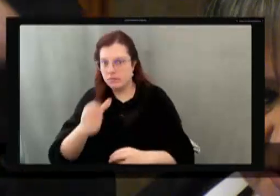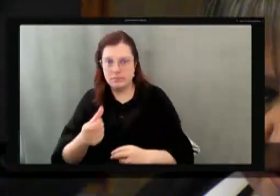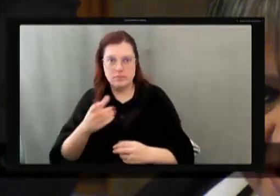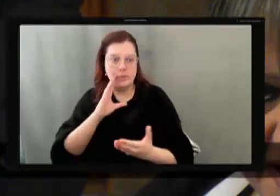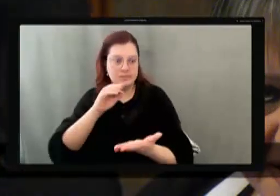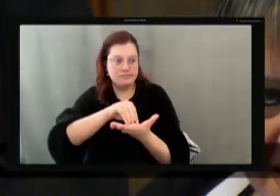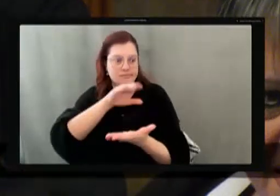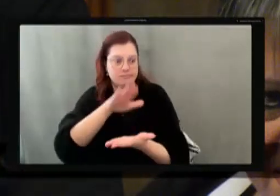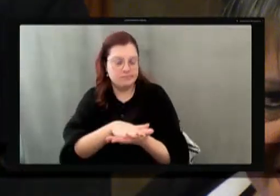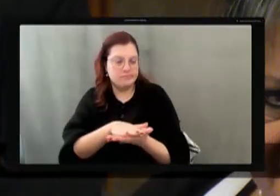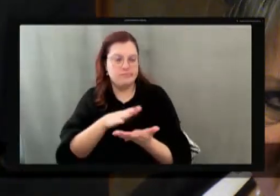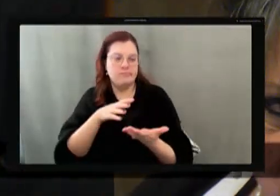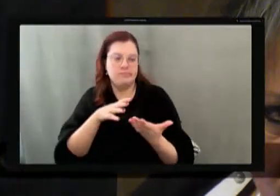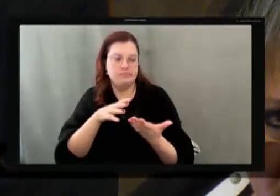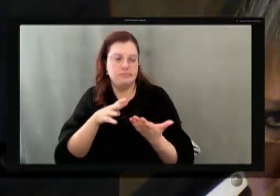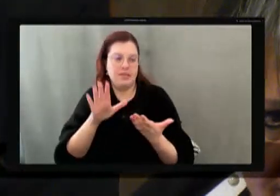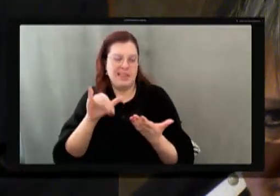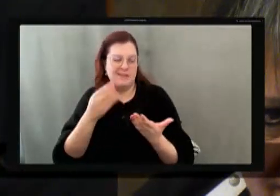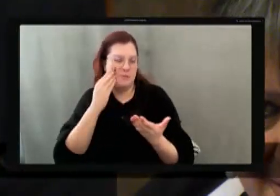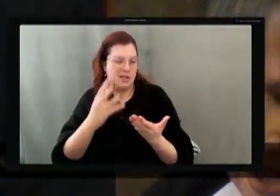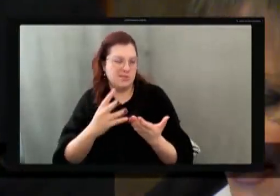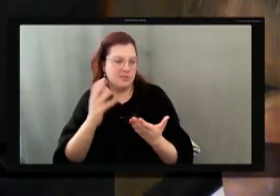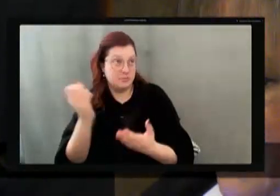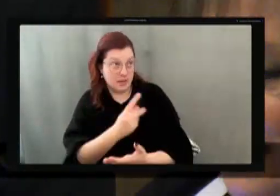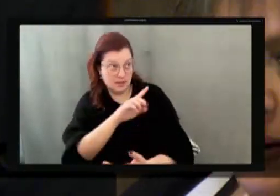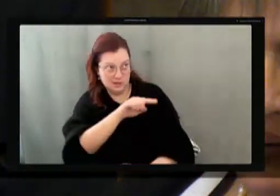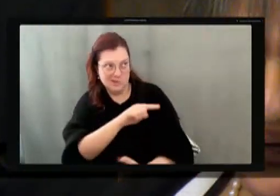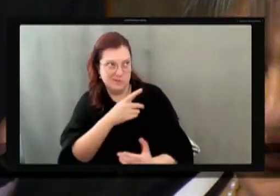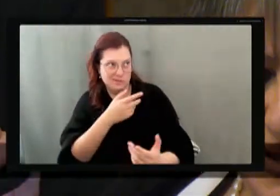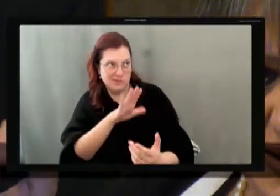somehow, you know, that information gets back to Domi.